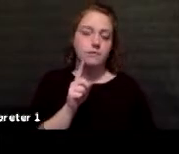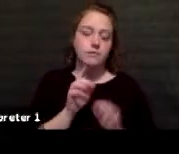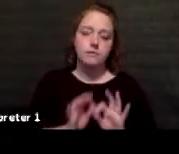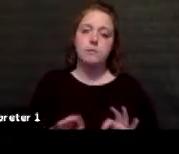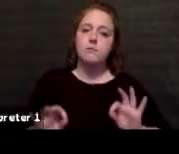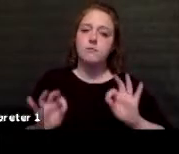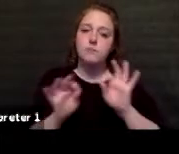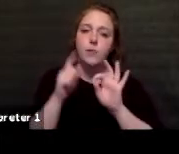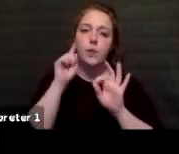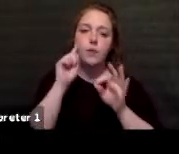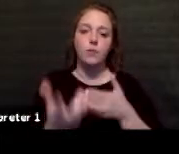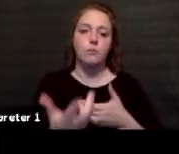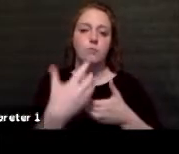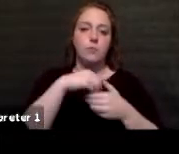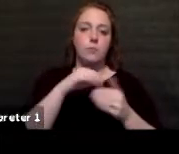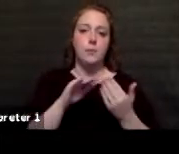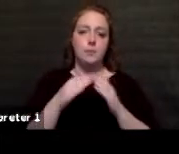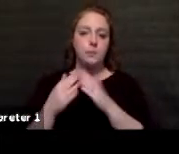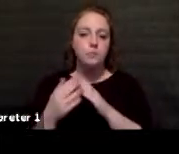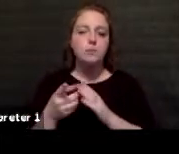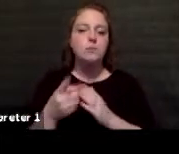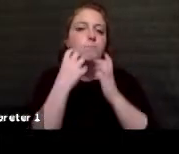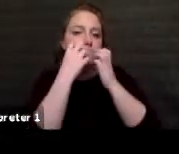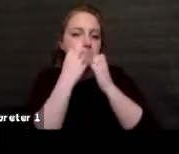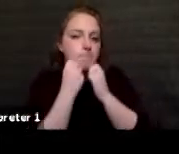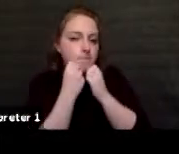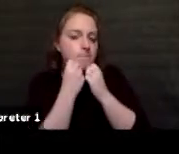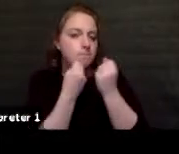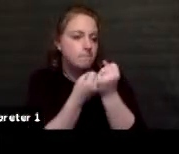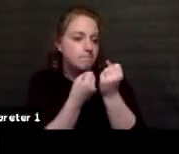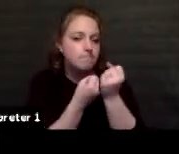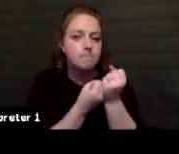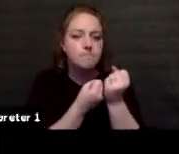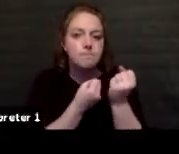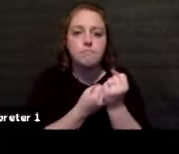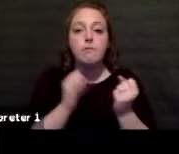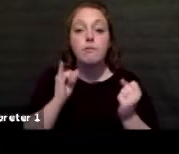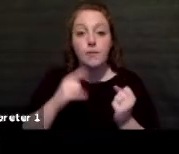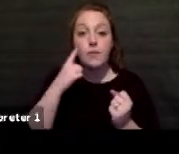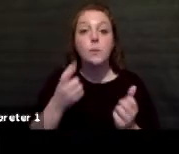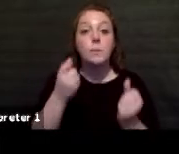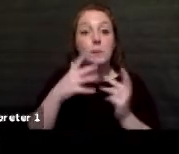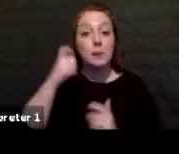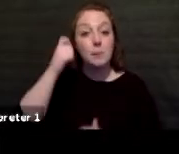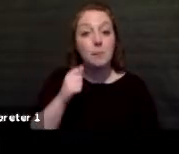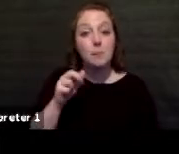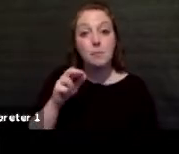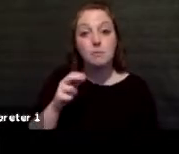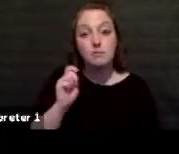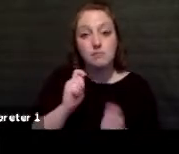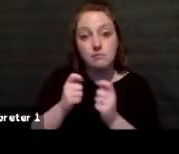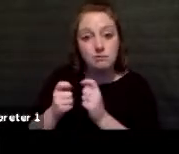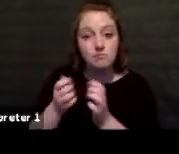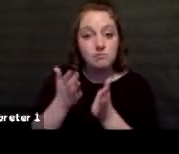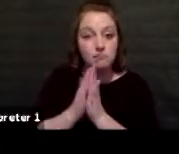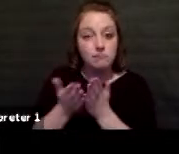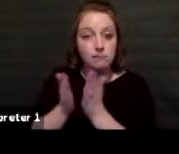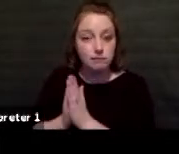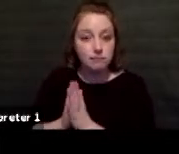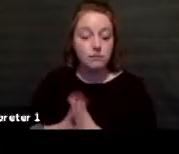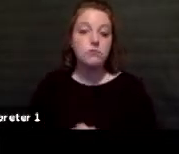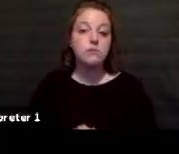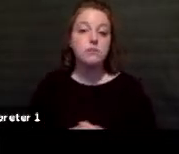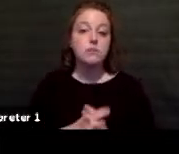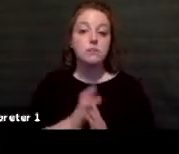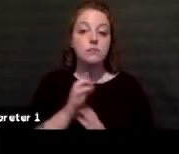connected to move forward with multiple bond referendums. And I also think, um, you know, just going